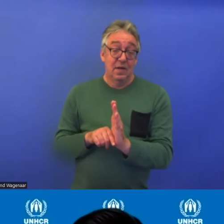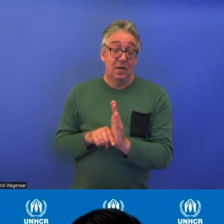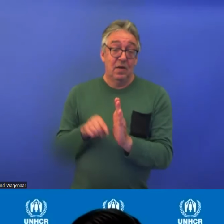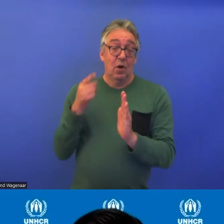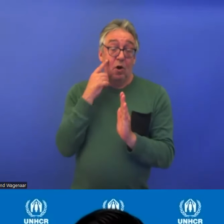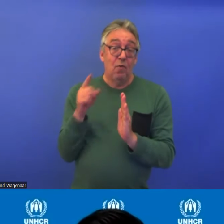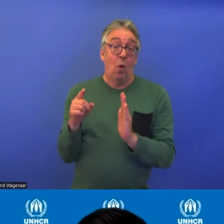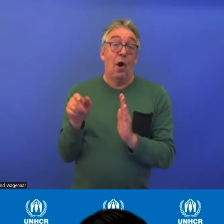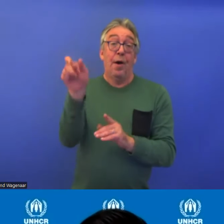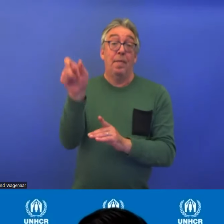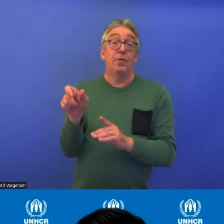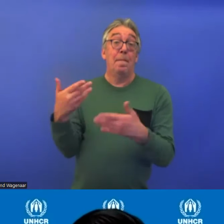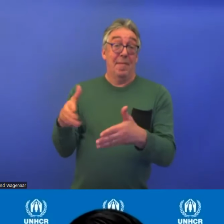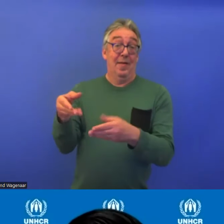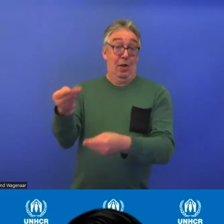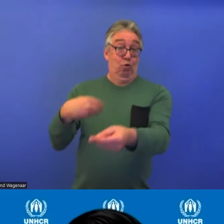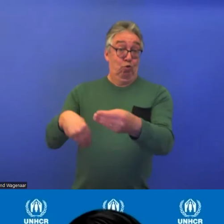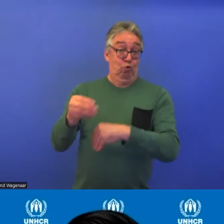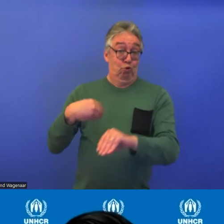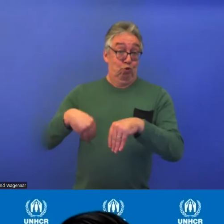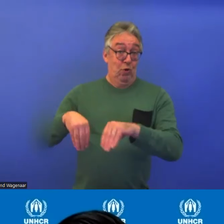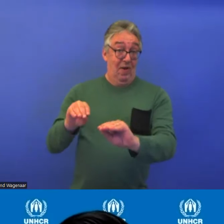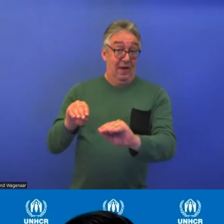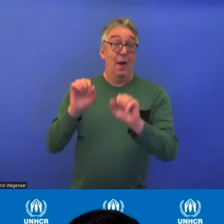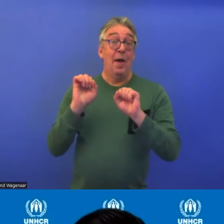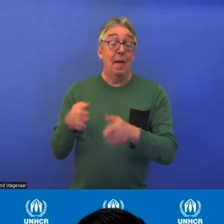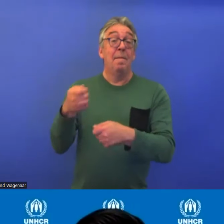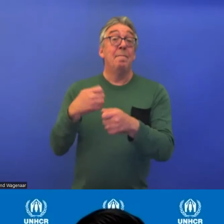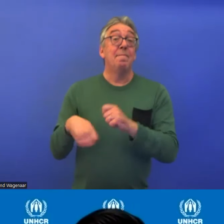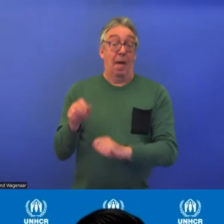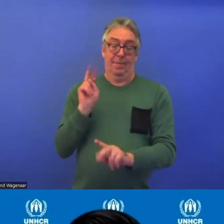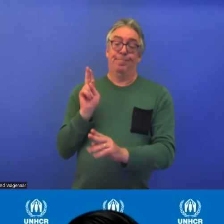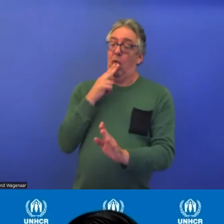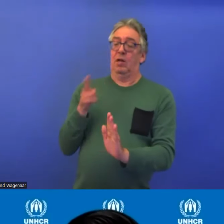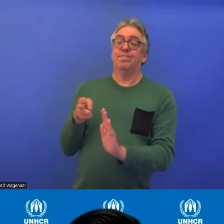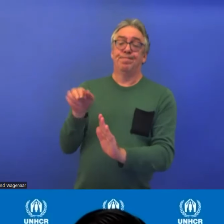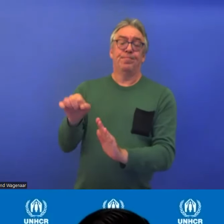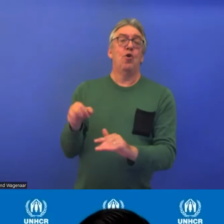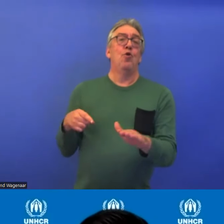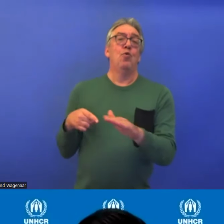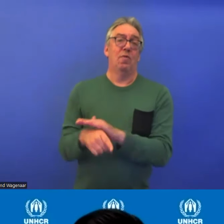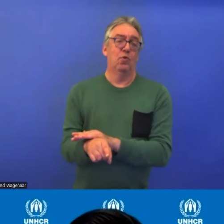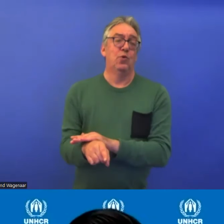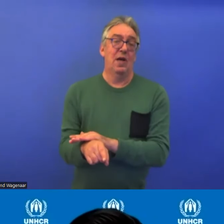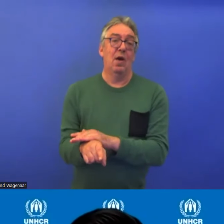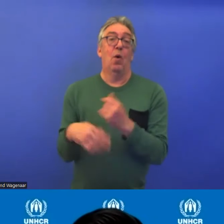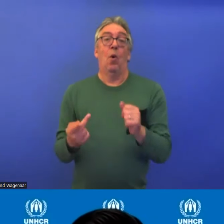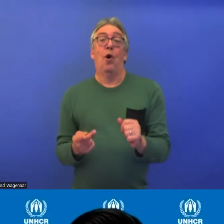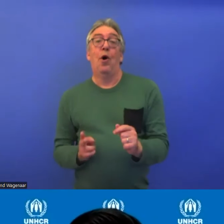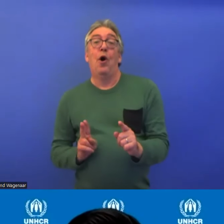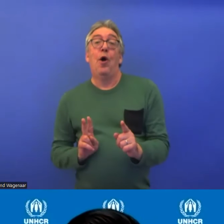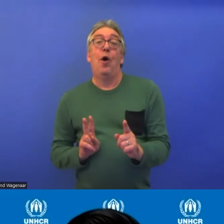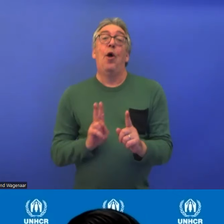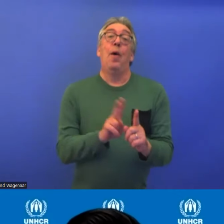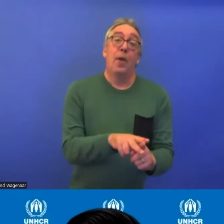who's been trafficked could be a refugee. But that would also apply as well to this intersection with also